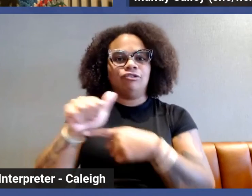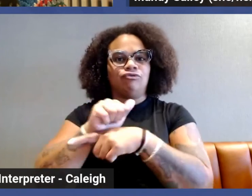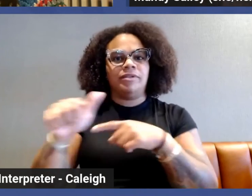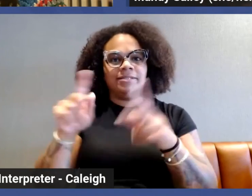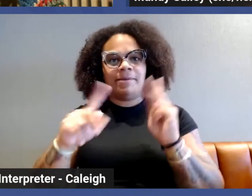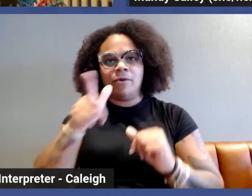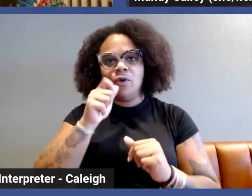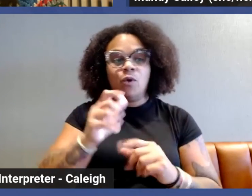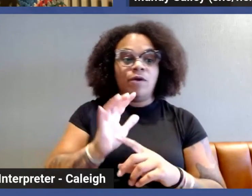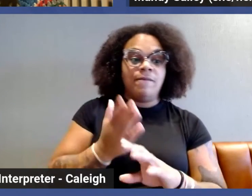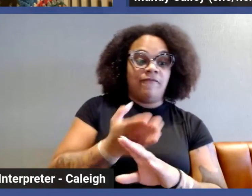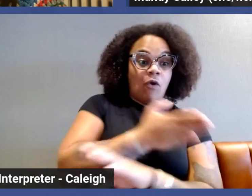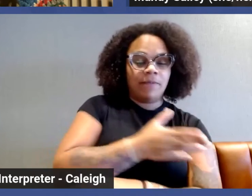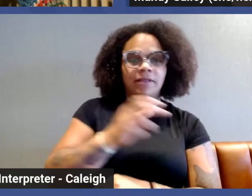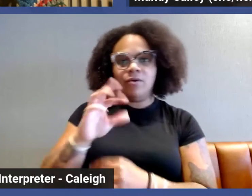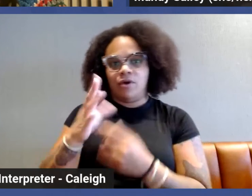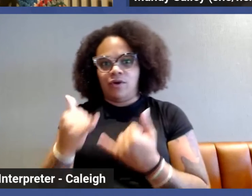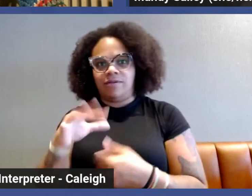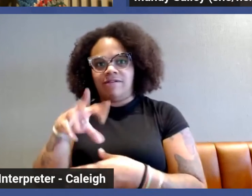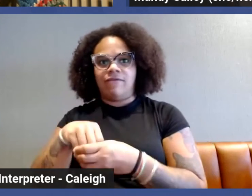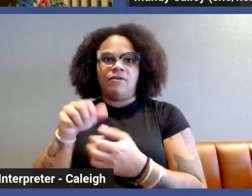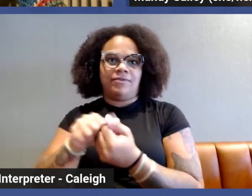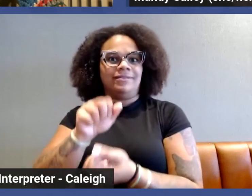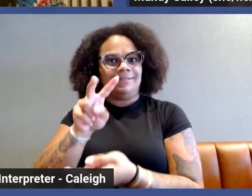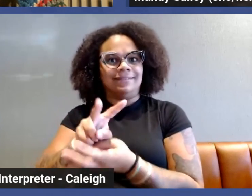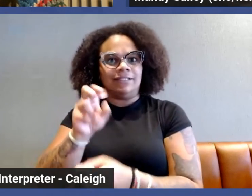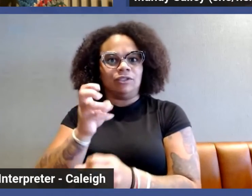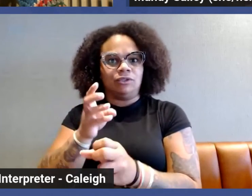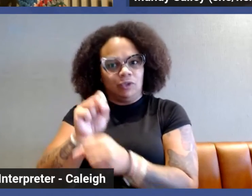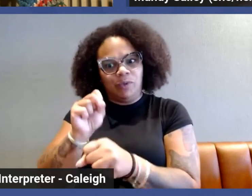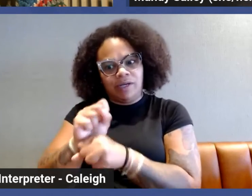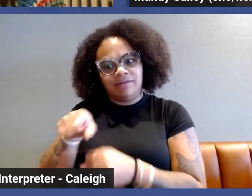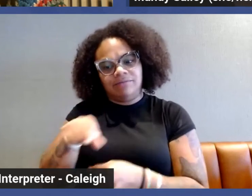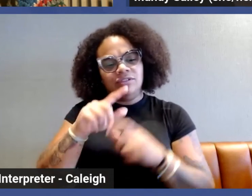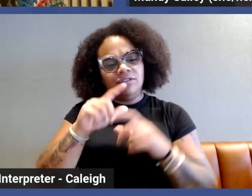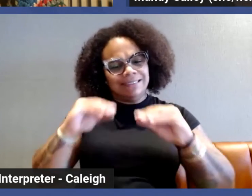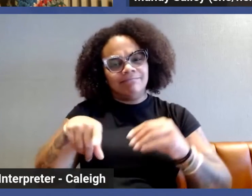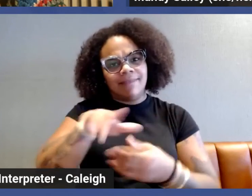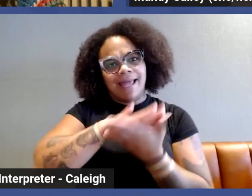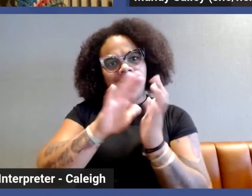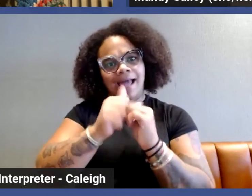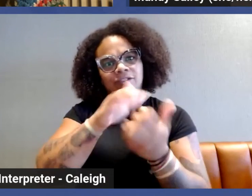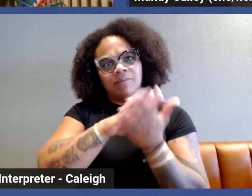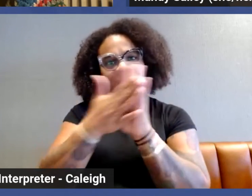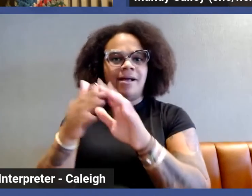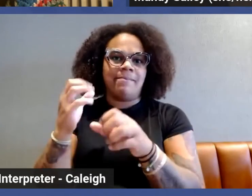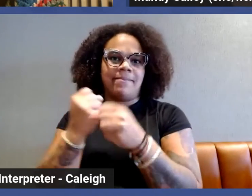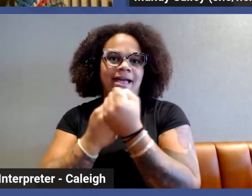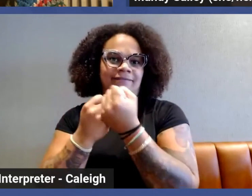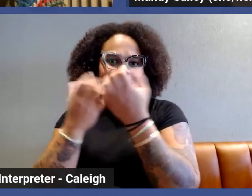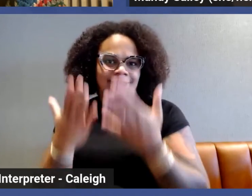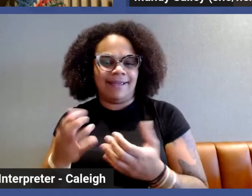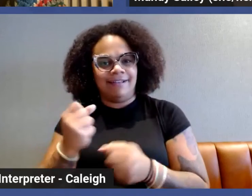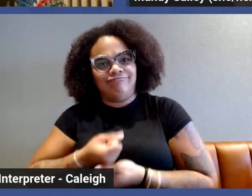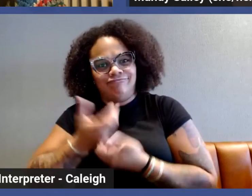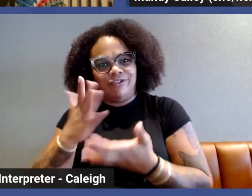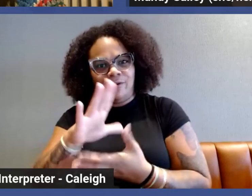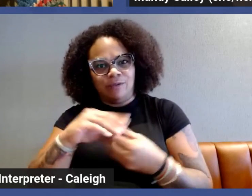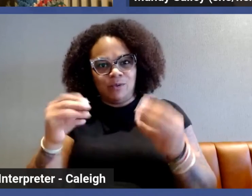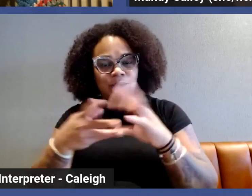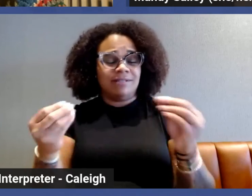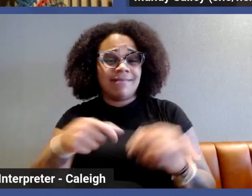currently involved in the sex trade to be advocates and share their stories. And so we would love if you would attend their